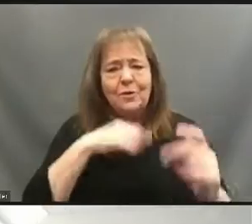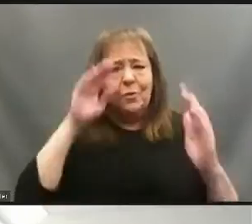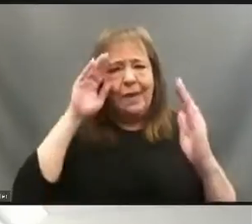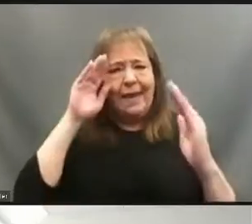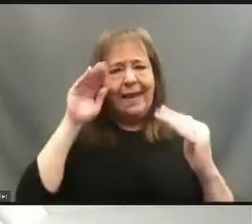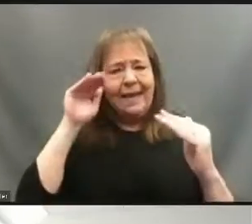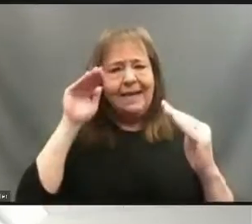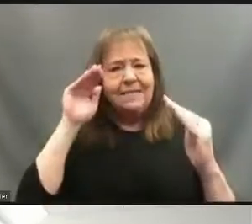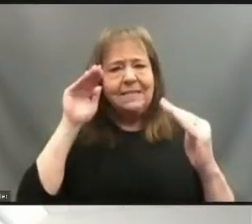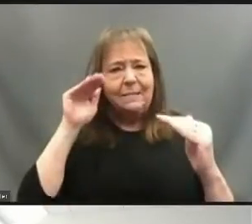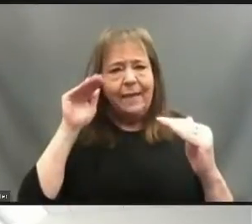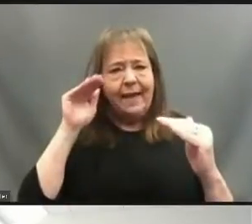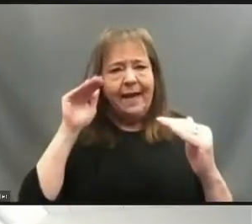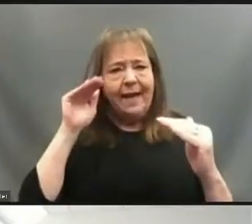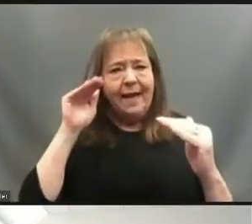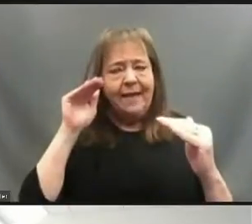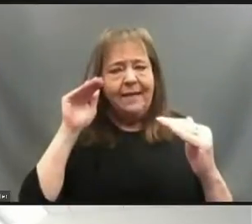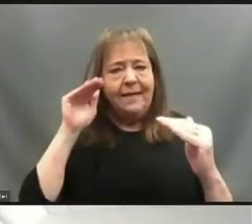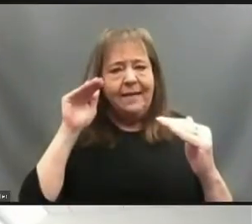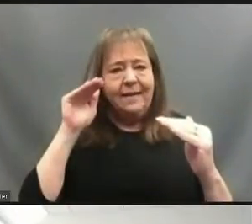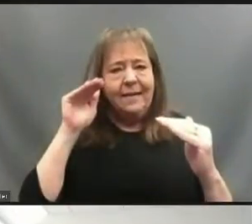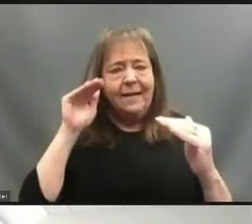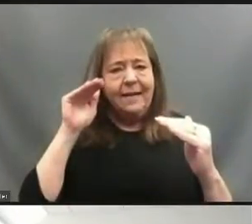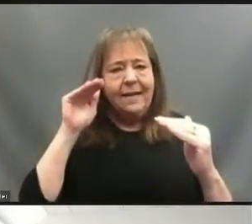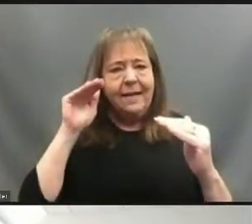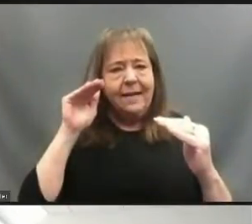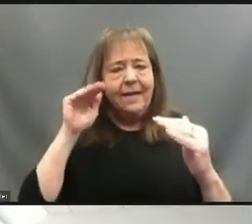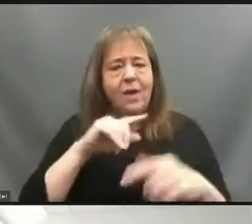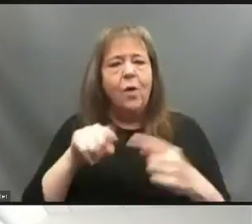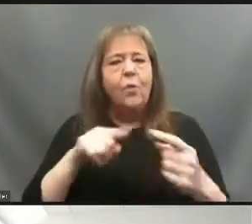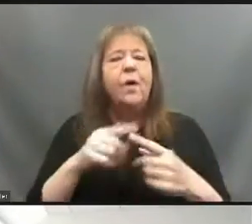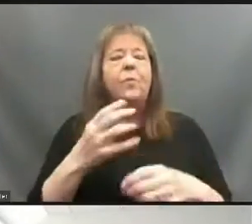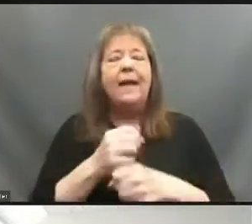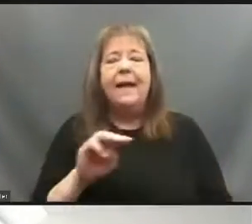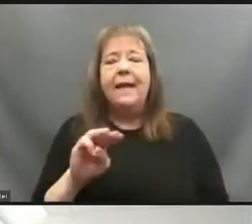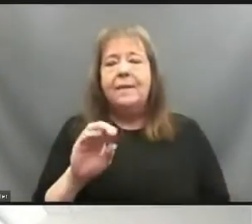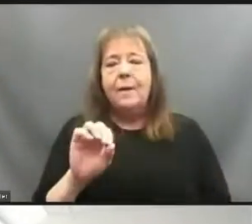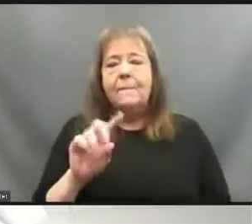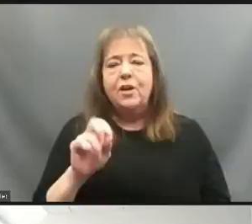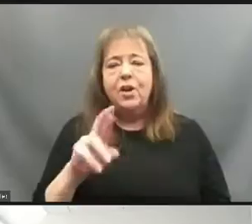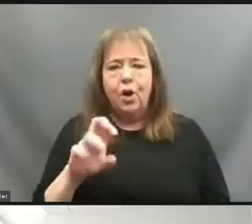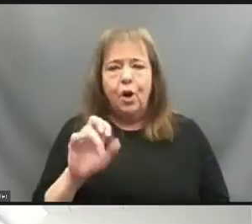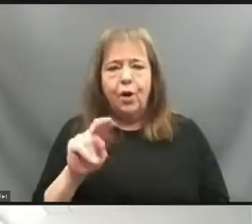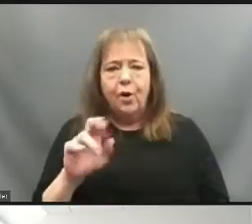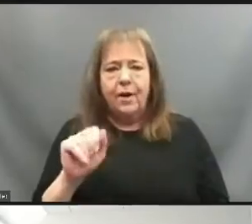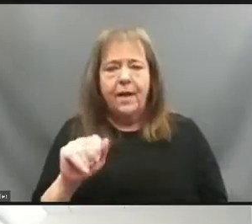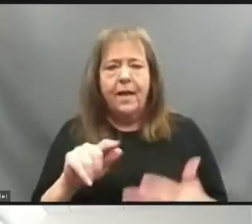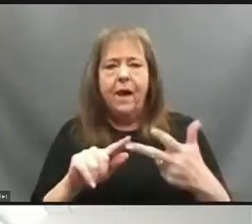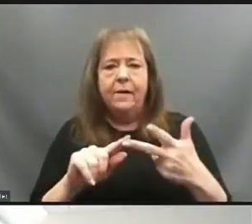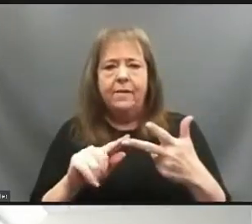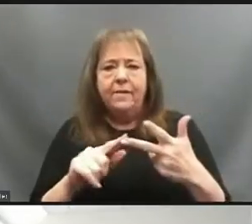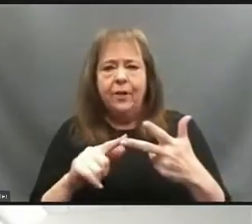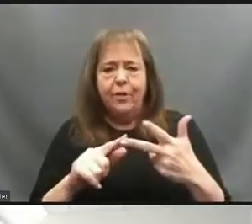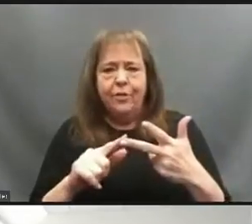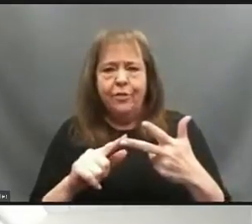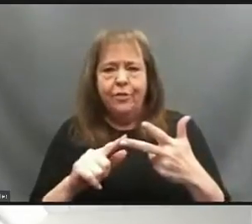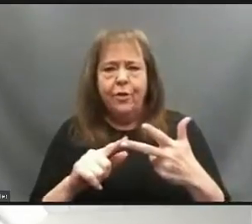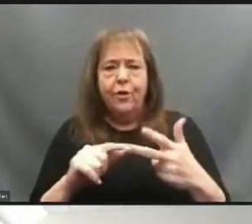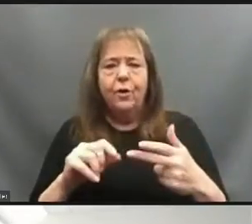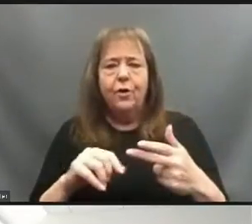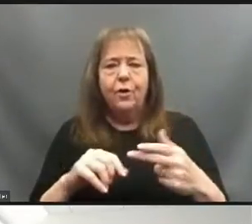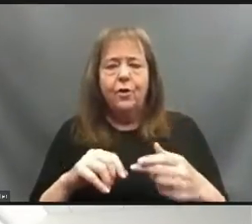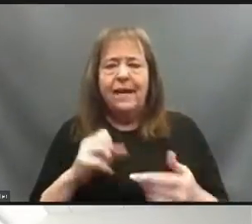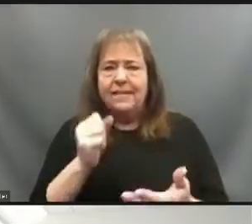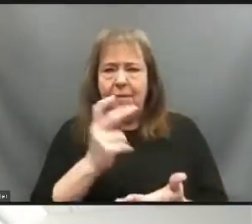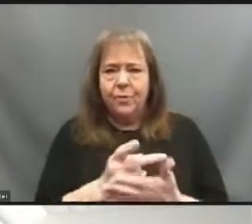once the booster shot from Moderna is approved and the 5 to 11 vaccines are approved, that